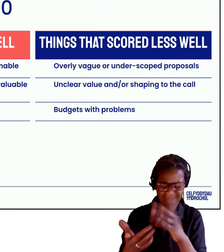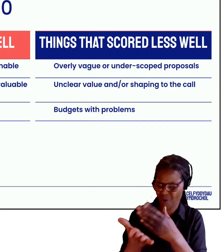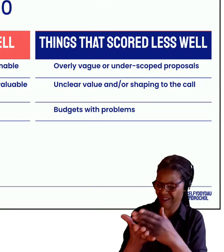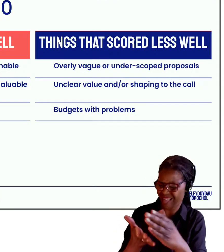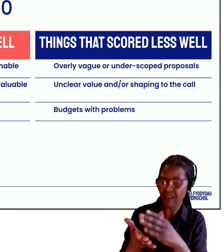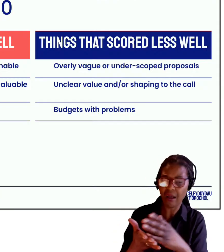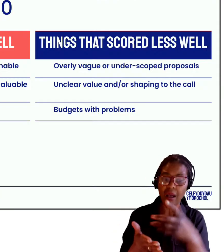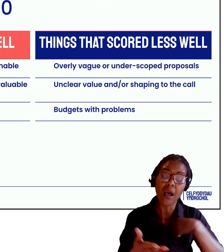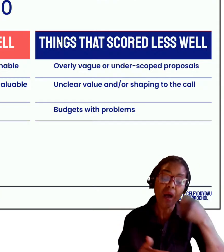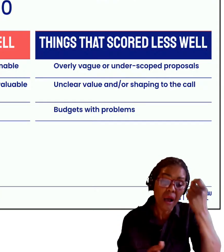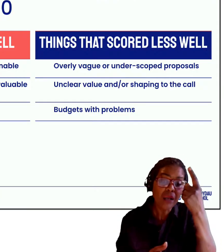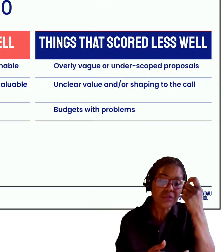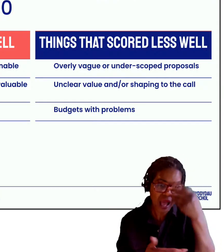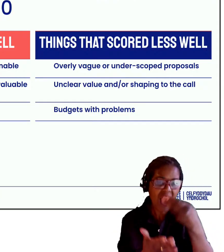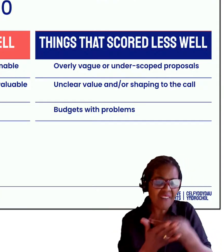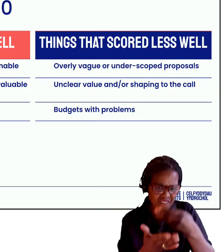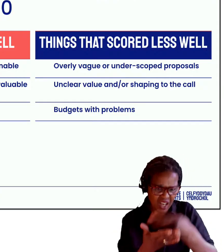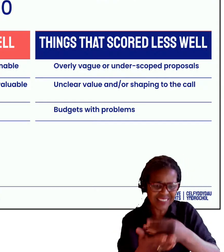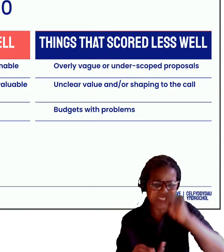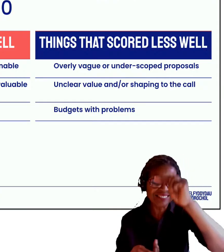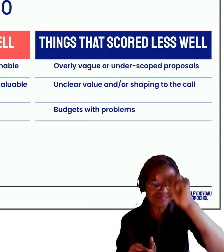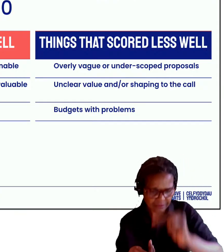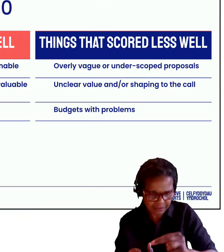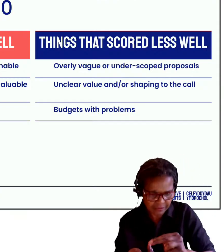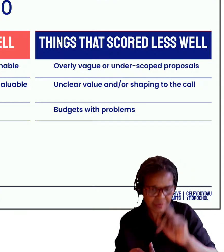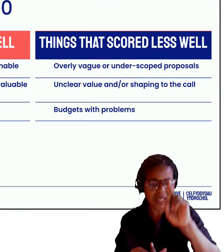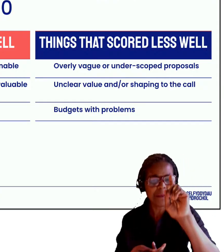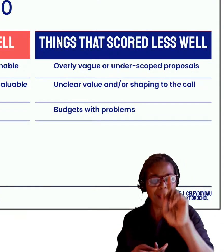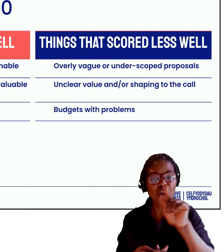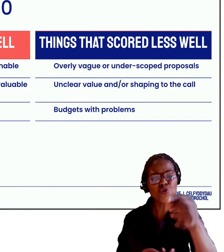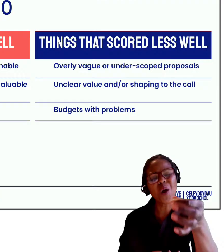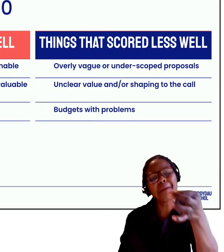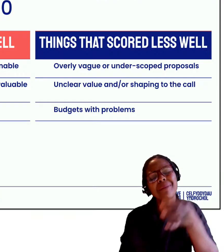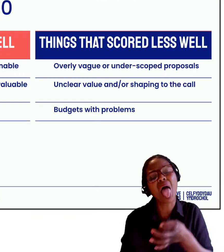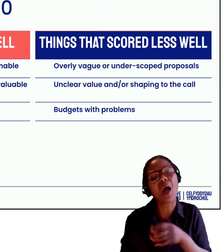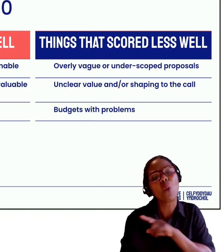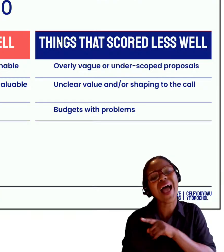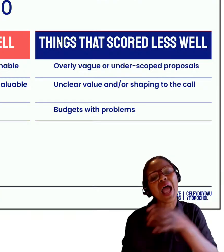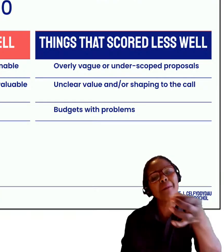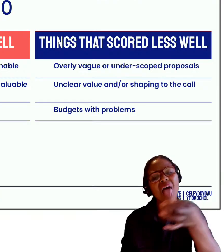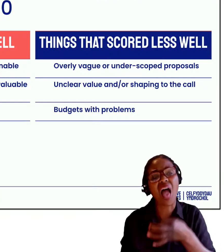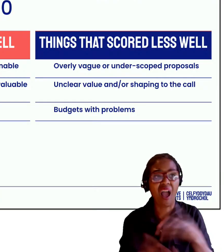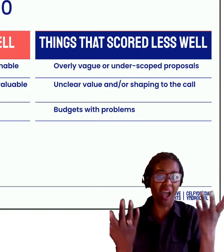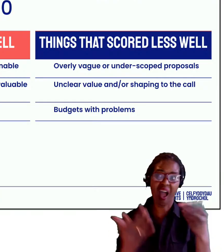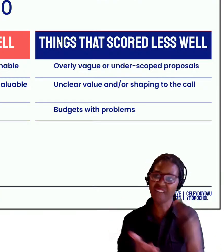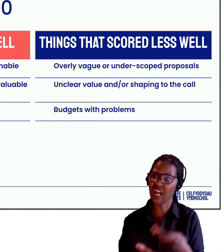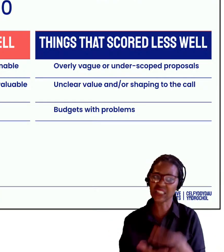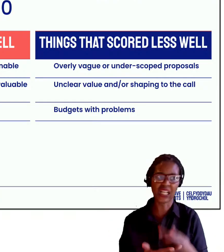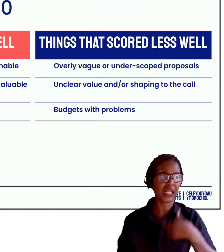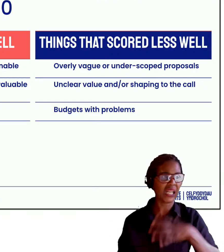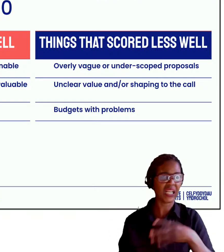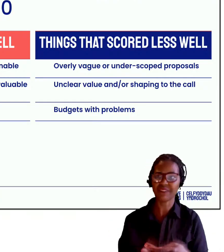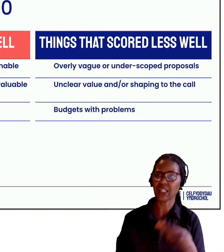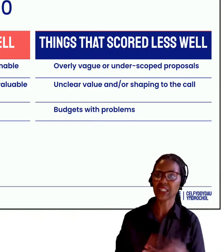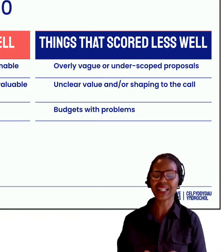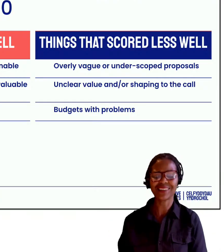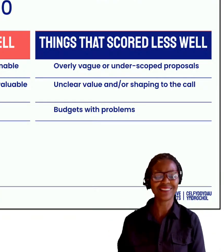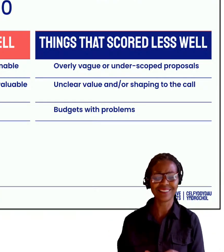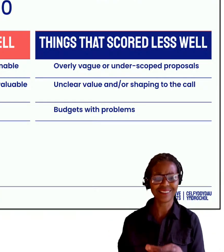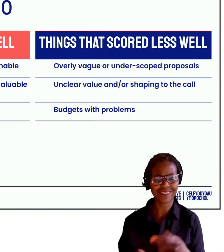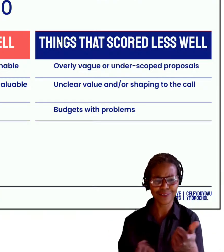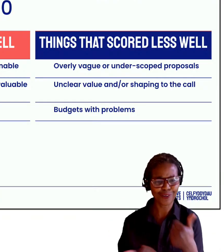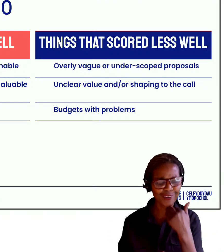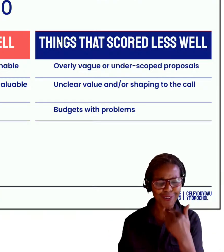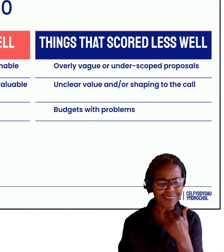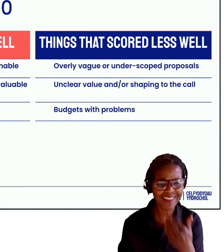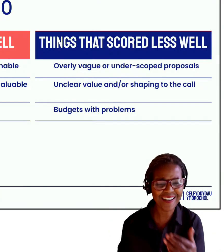call doesn't quite fit with what you want to do, but you apply because funding is funding and we need it. But some proposals shared